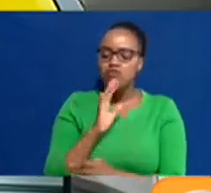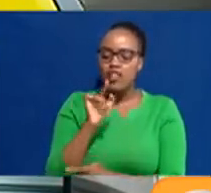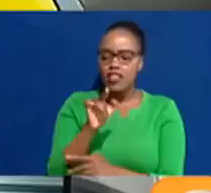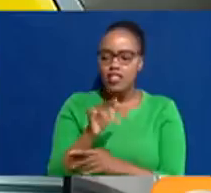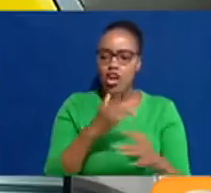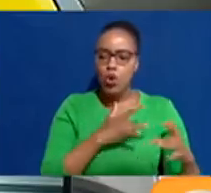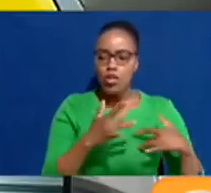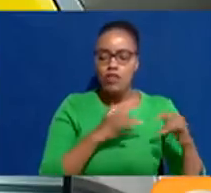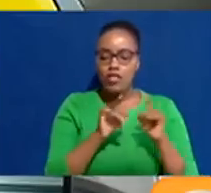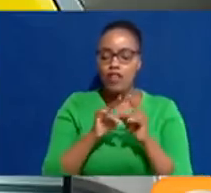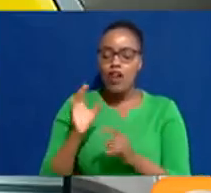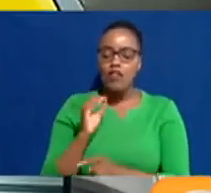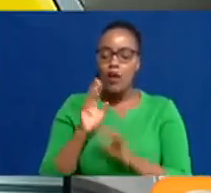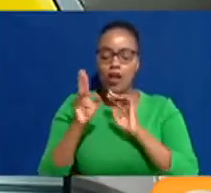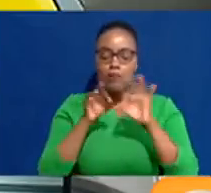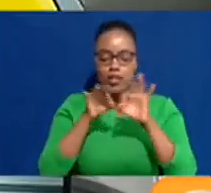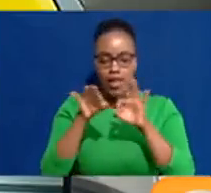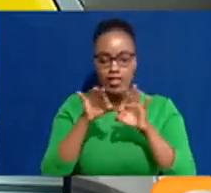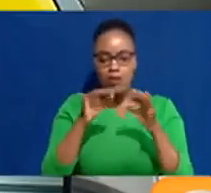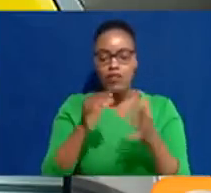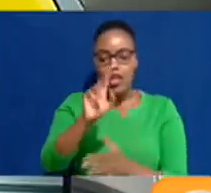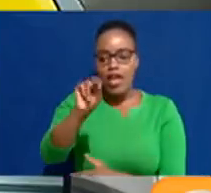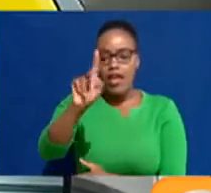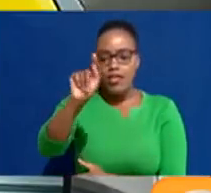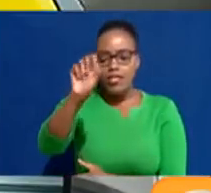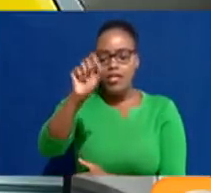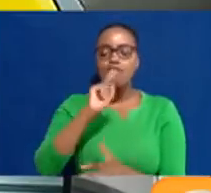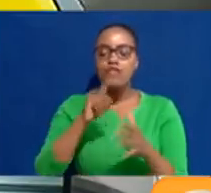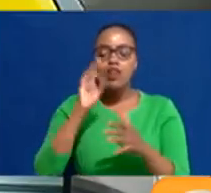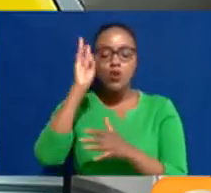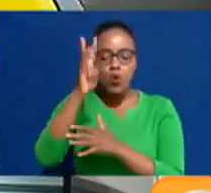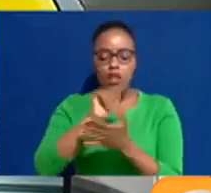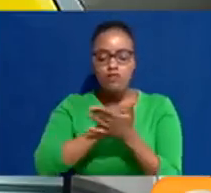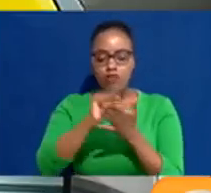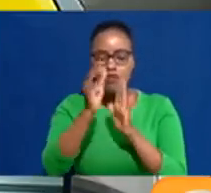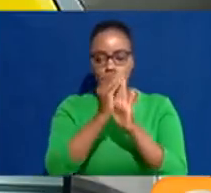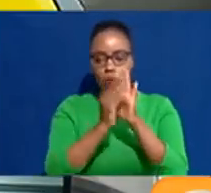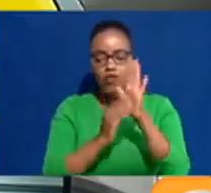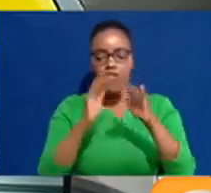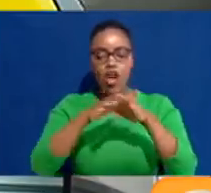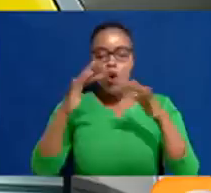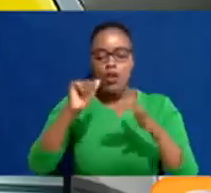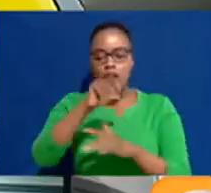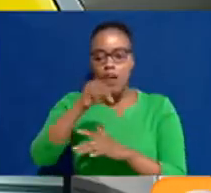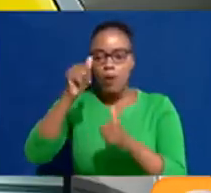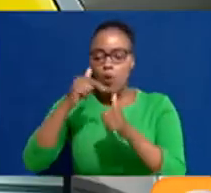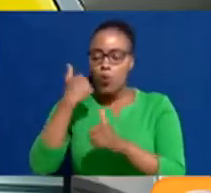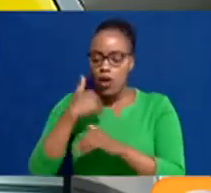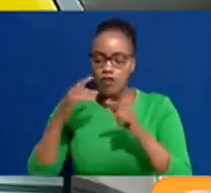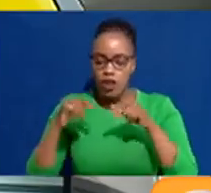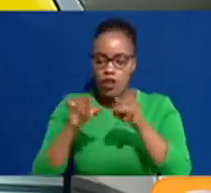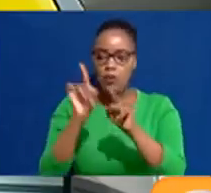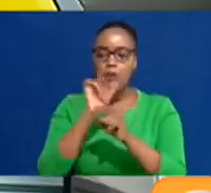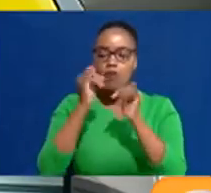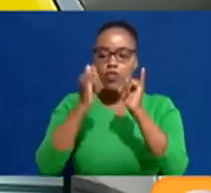concerns. And as Francis Mtalaki reports, NTSA now says they will publish a list of online apps that have complied with